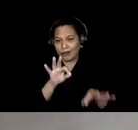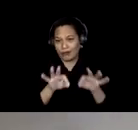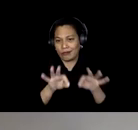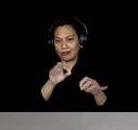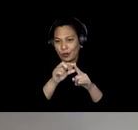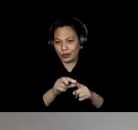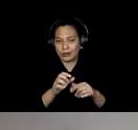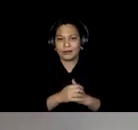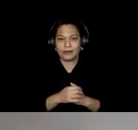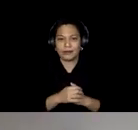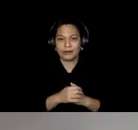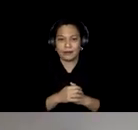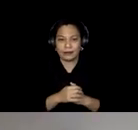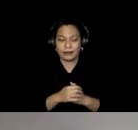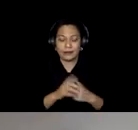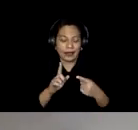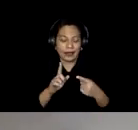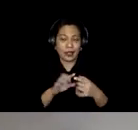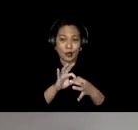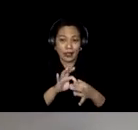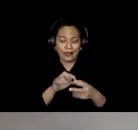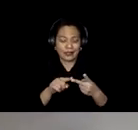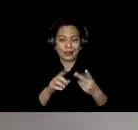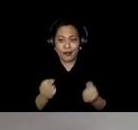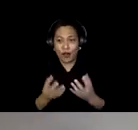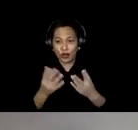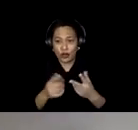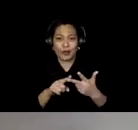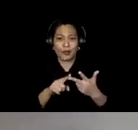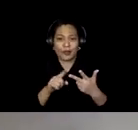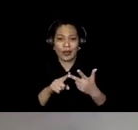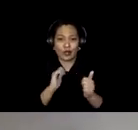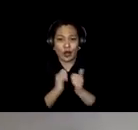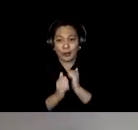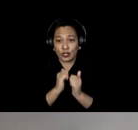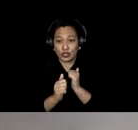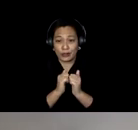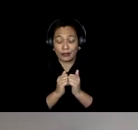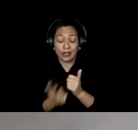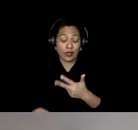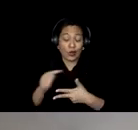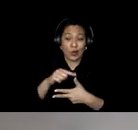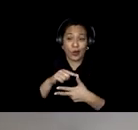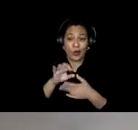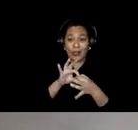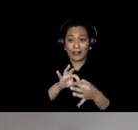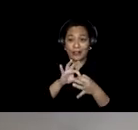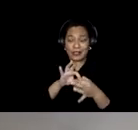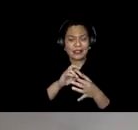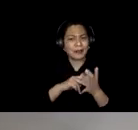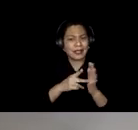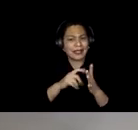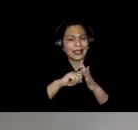And it's relevance, volume, and competition. So relevance, again, like I said before, it's, are these